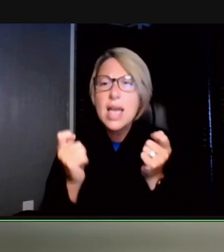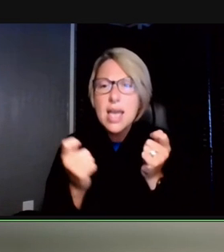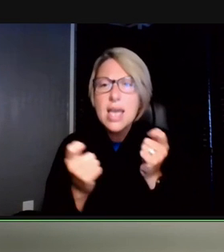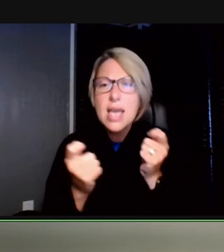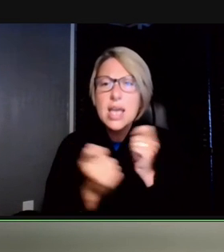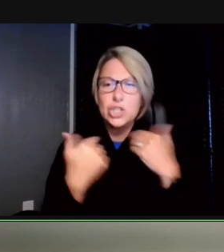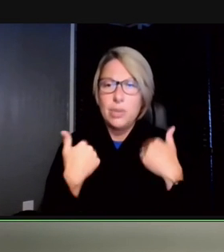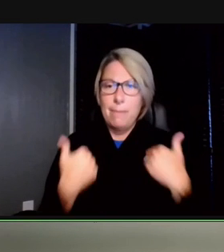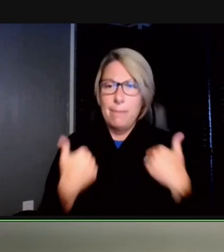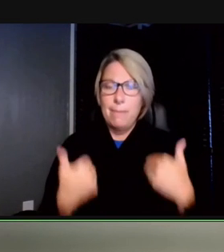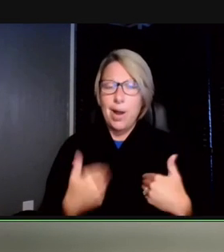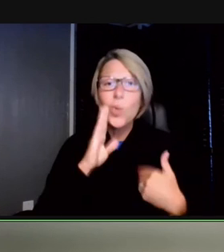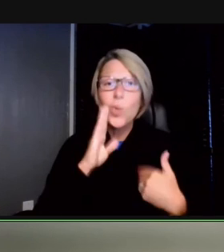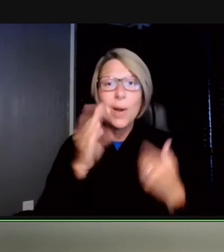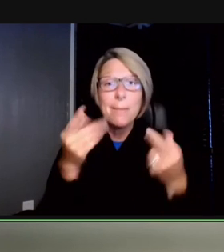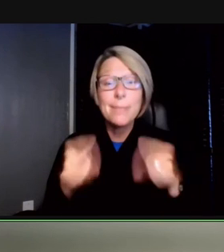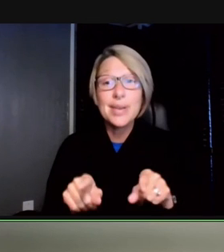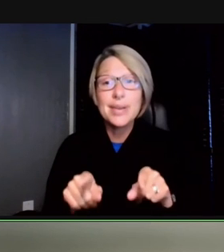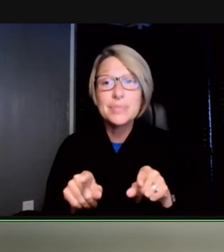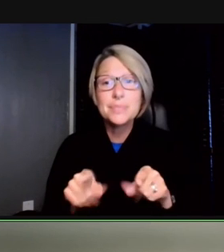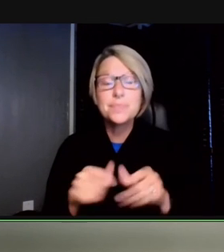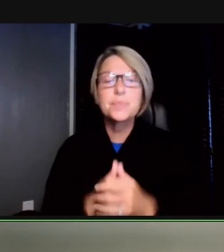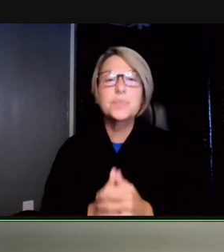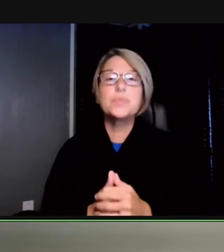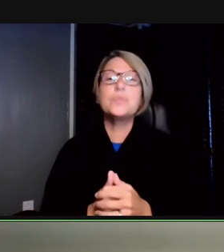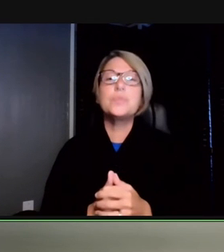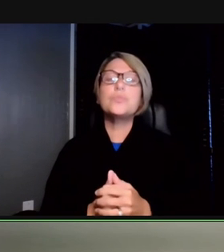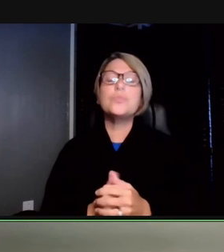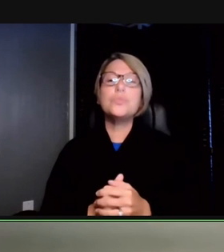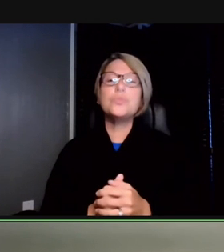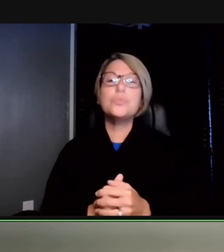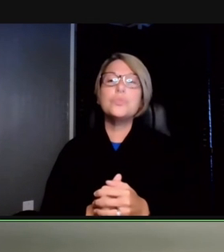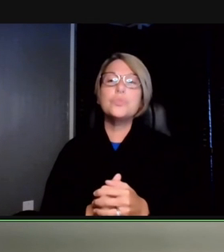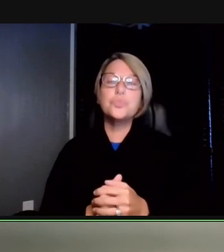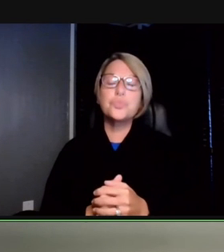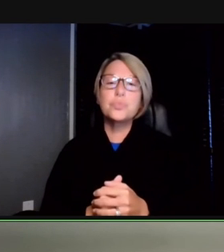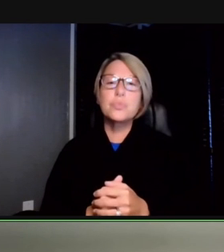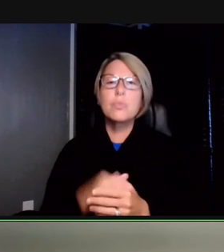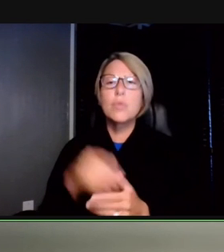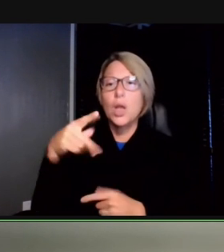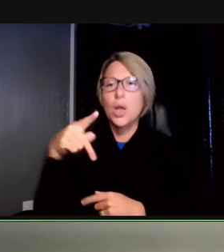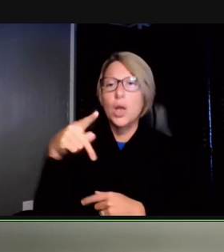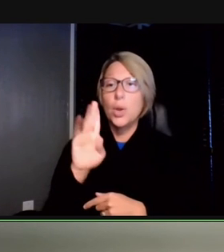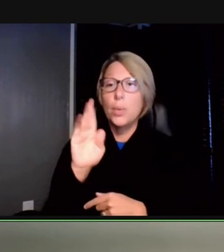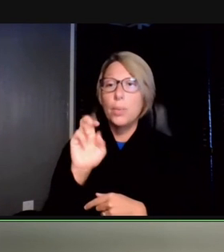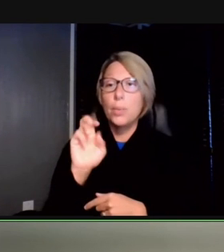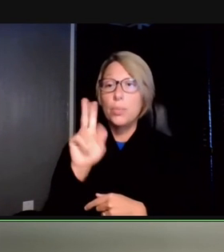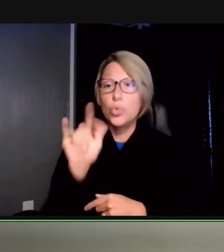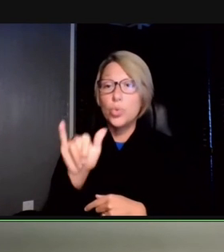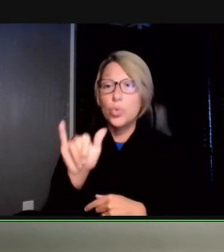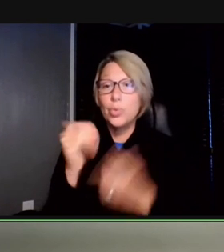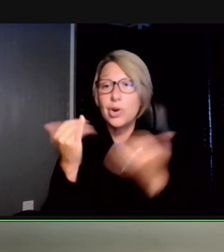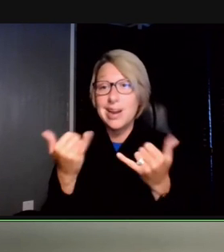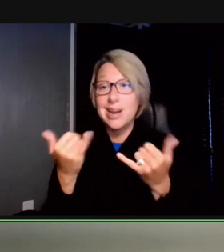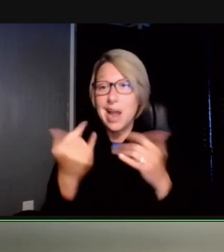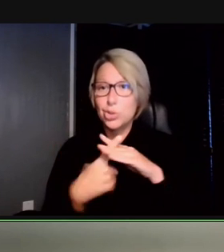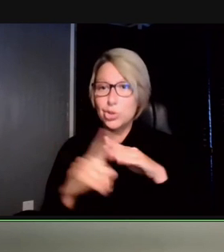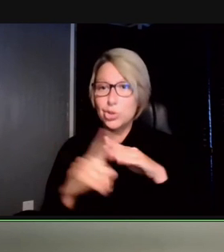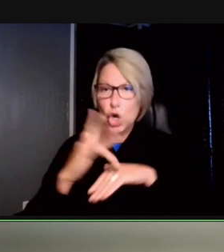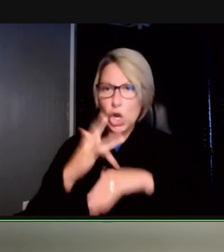body. There was actually a study that was done. First of all, we know puberty is starting earlier.